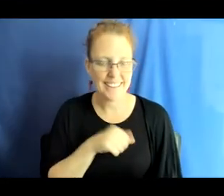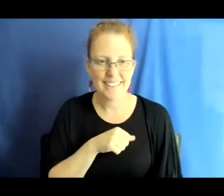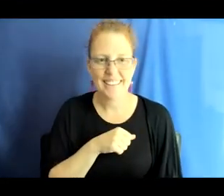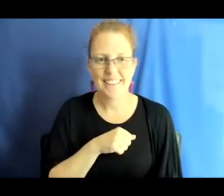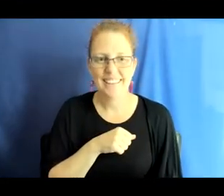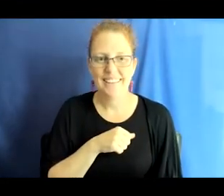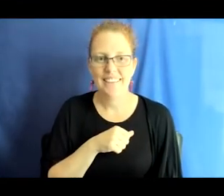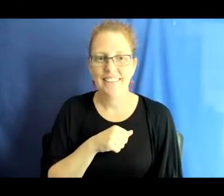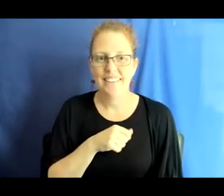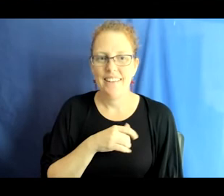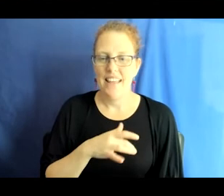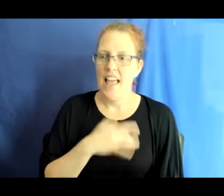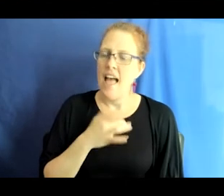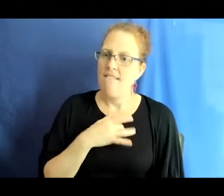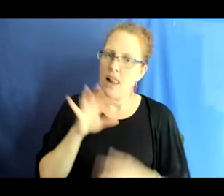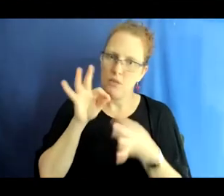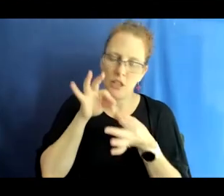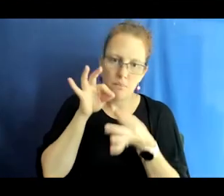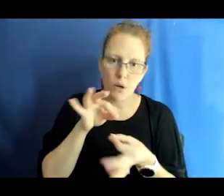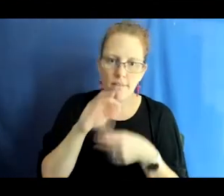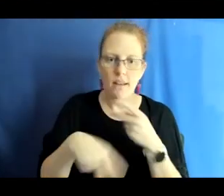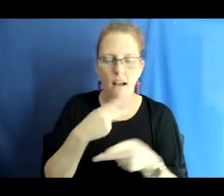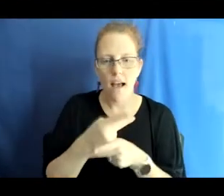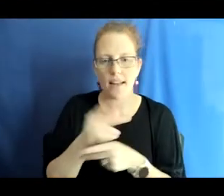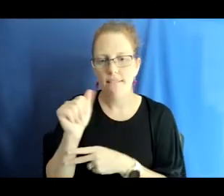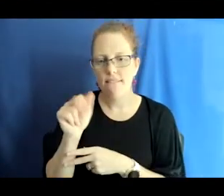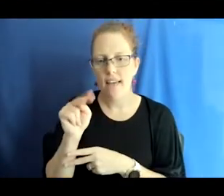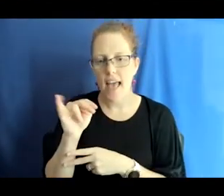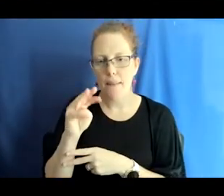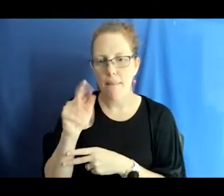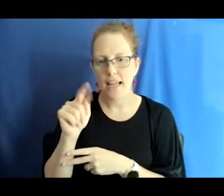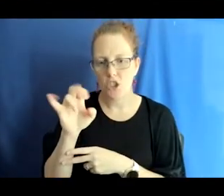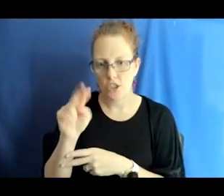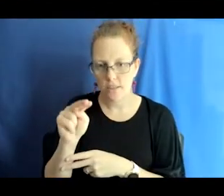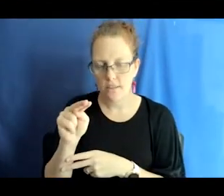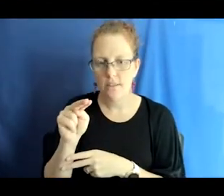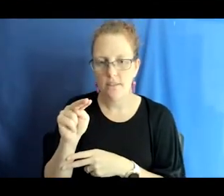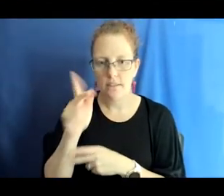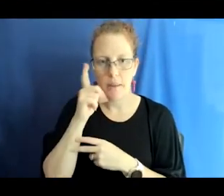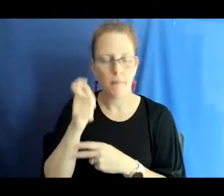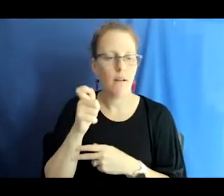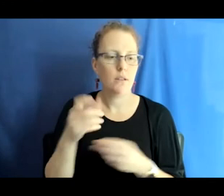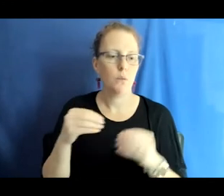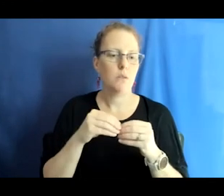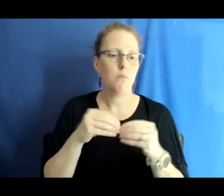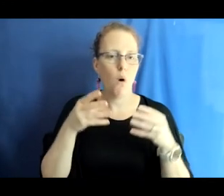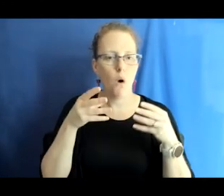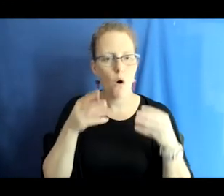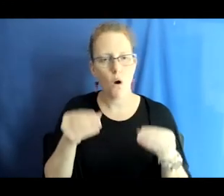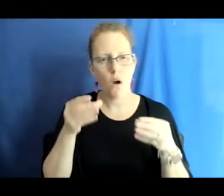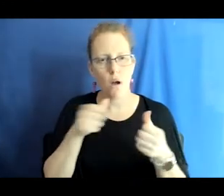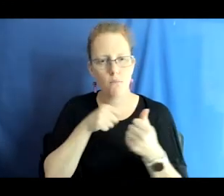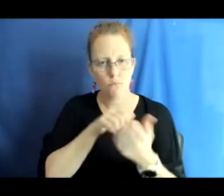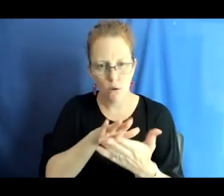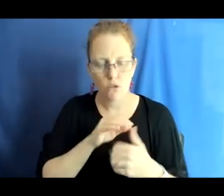It was actually, I felt it was the perfect kind of animation too, because that it was a gentle animation that went along with